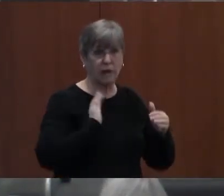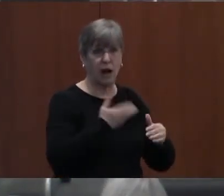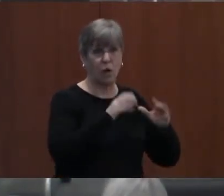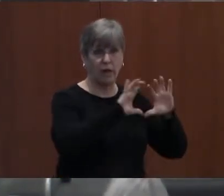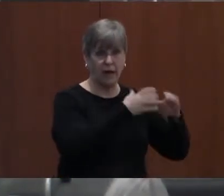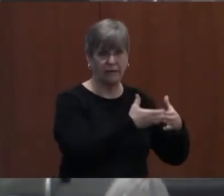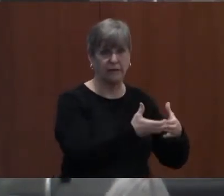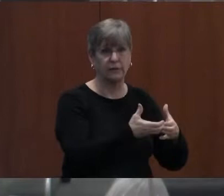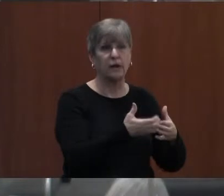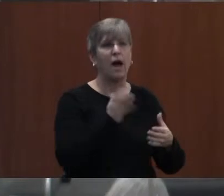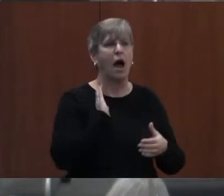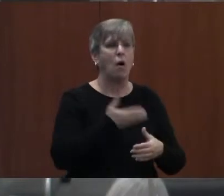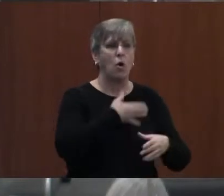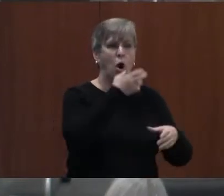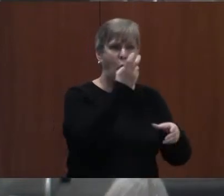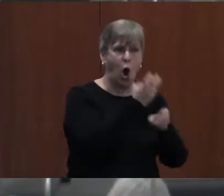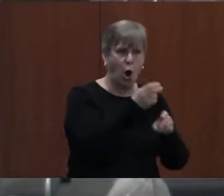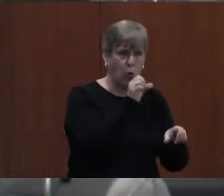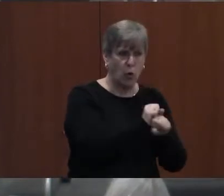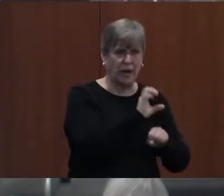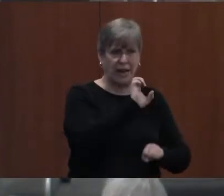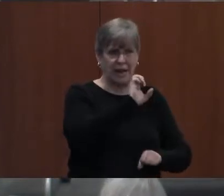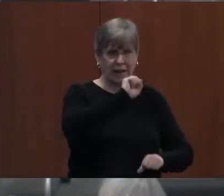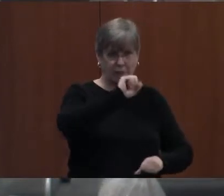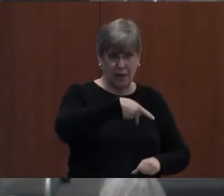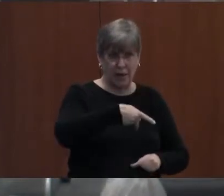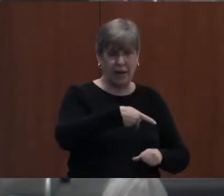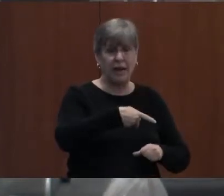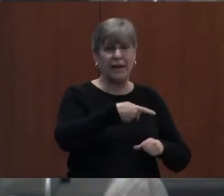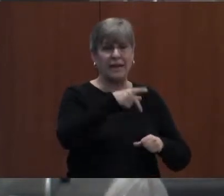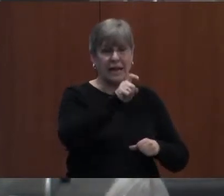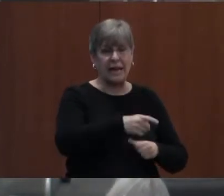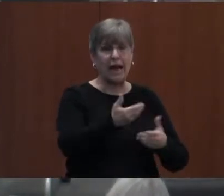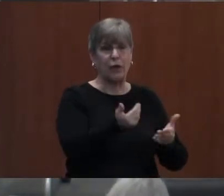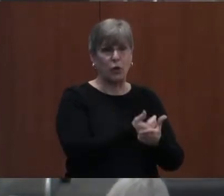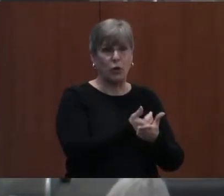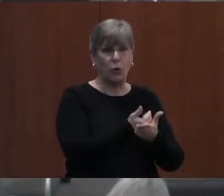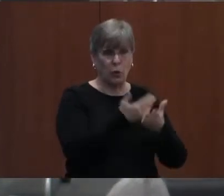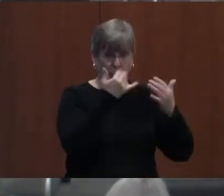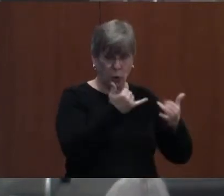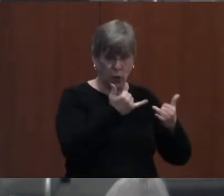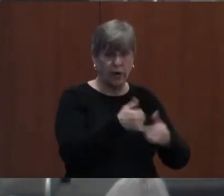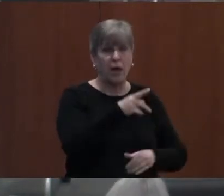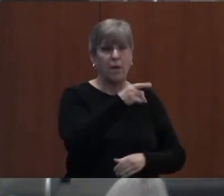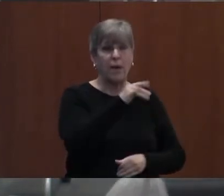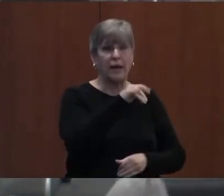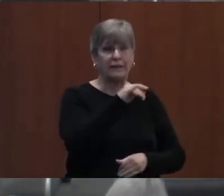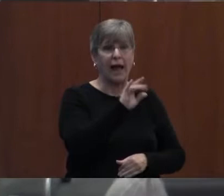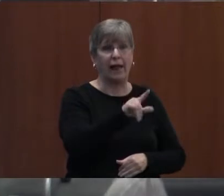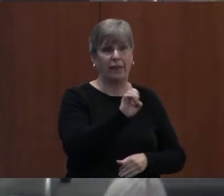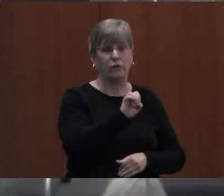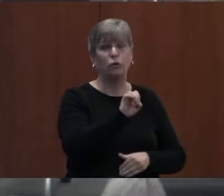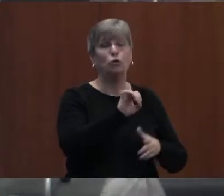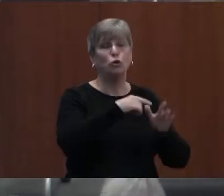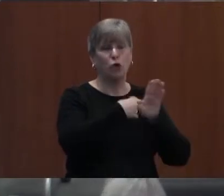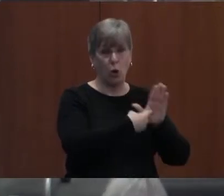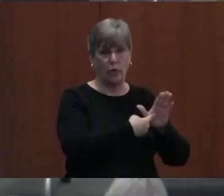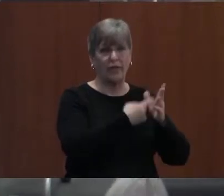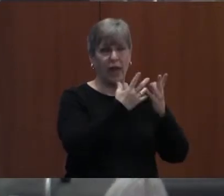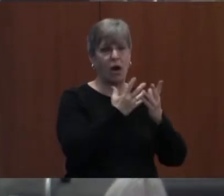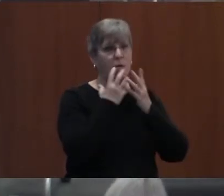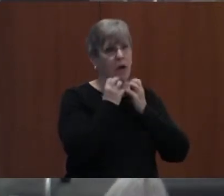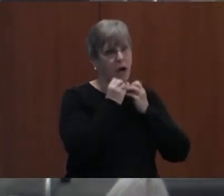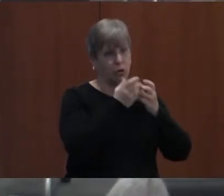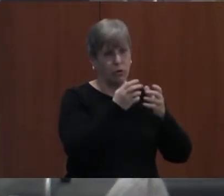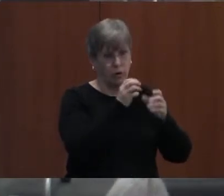Our hardworking ESPs deserve a new, updated pay scale to reflect that they are valued